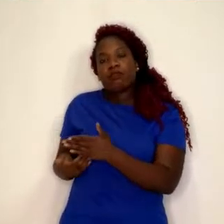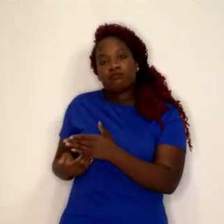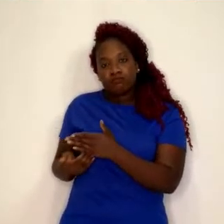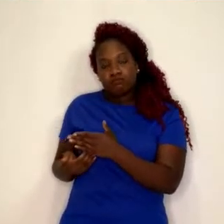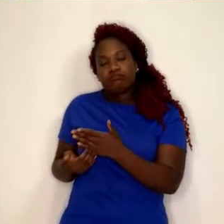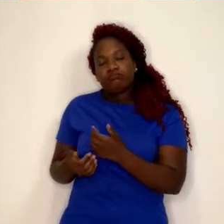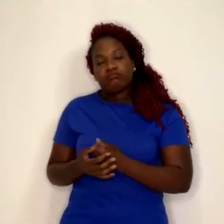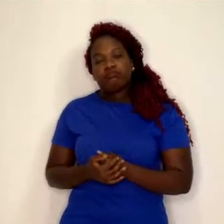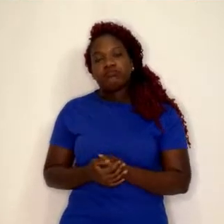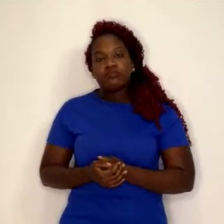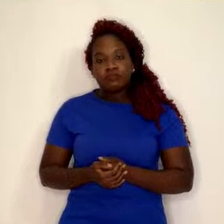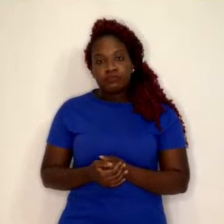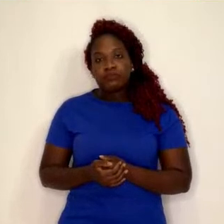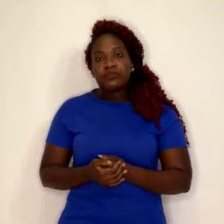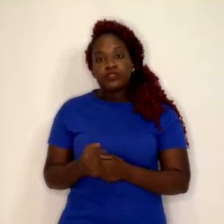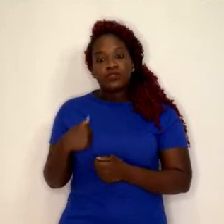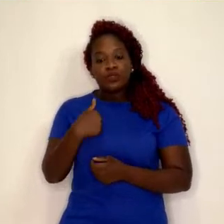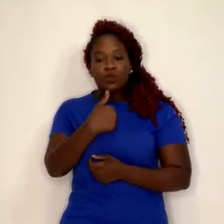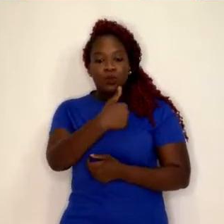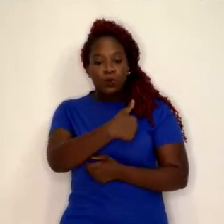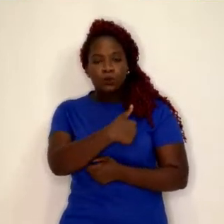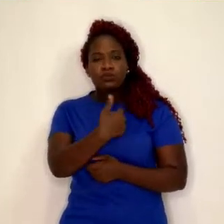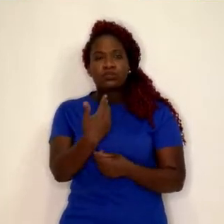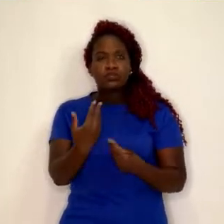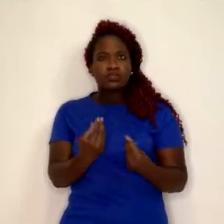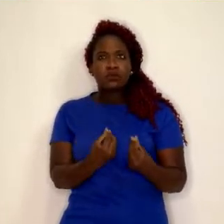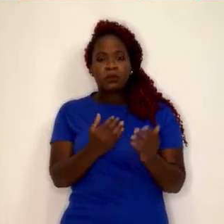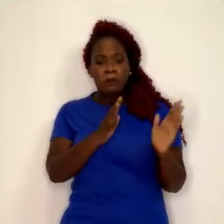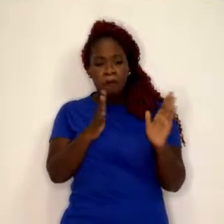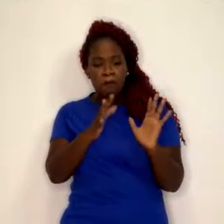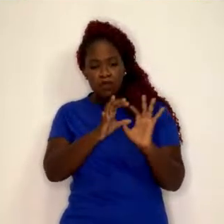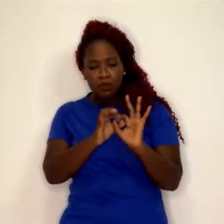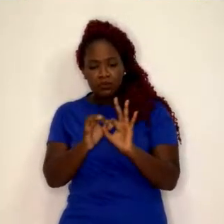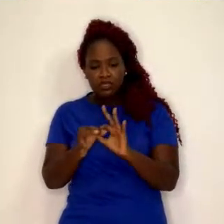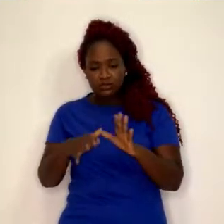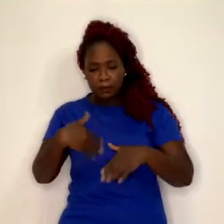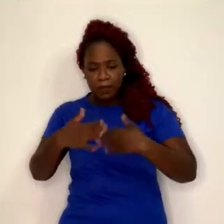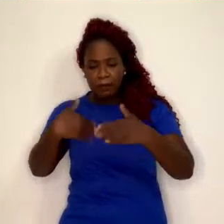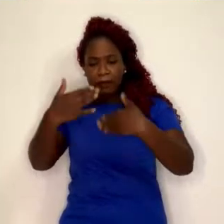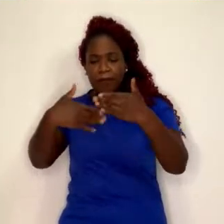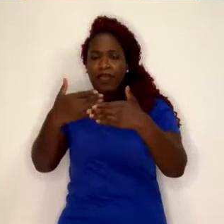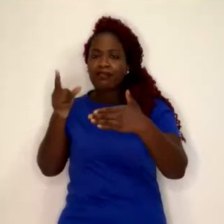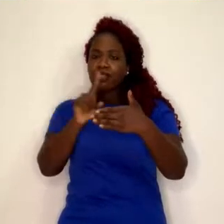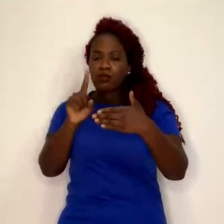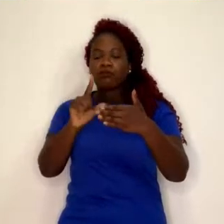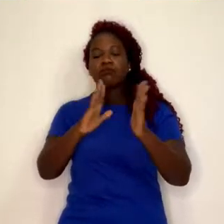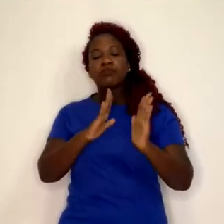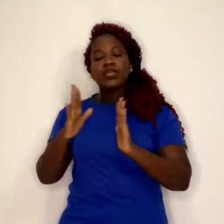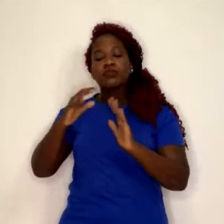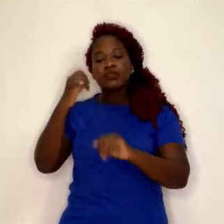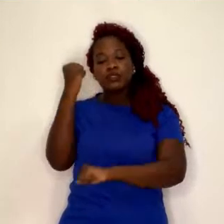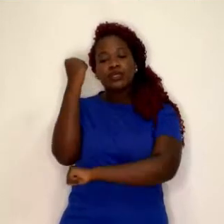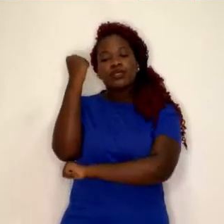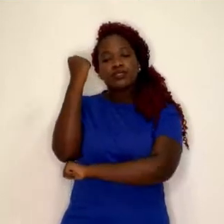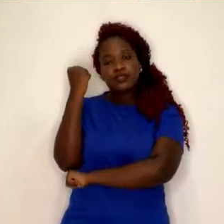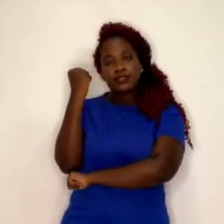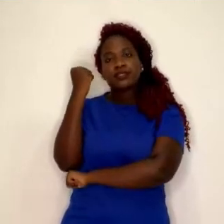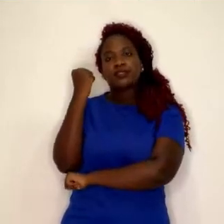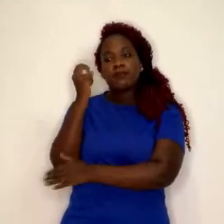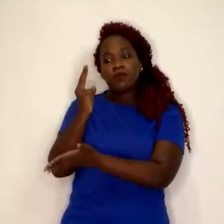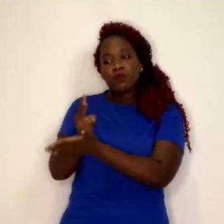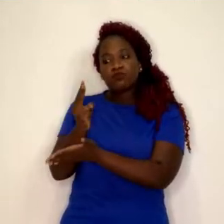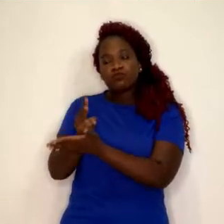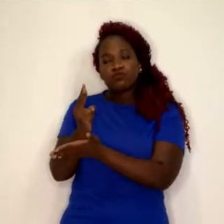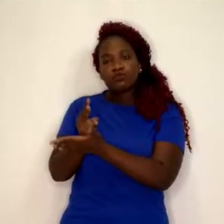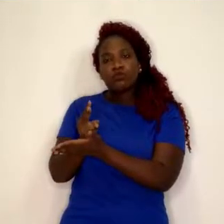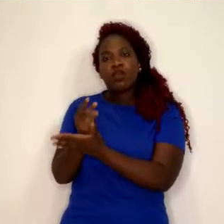the least we can lose under our current circumstances. We are not advancing, we are actually resisting,